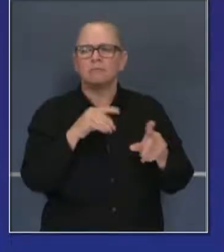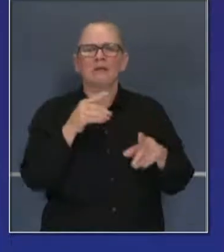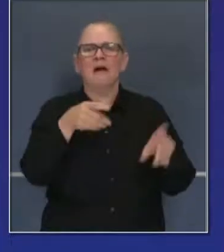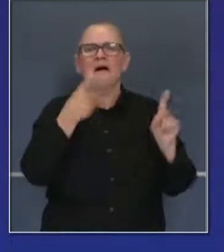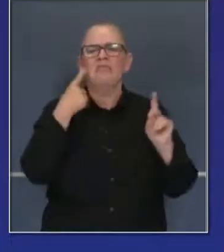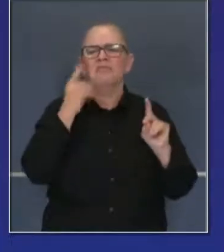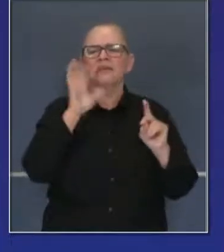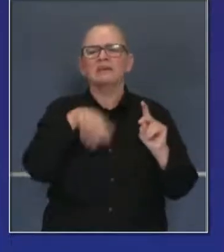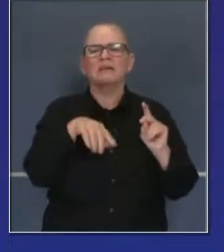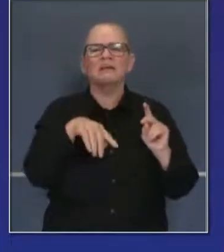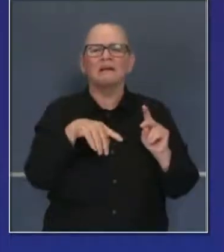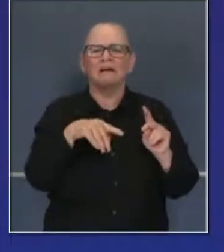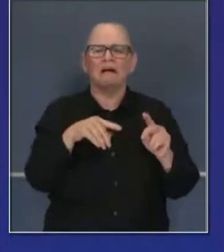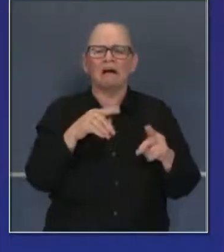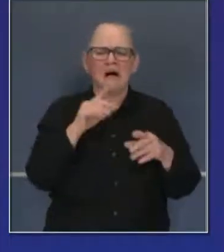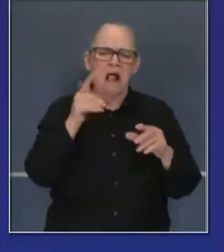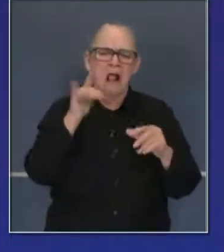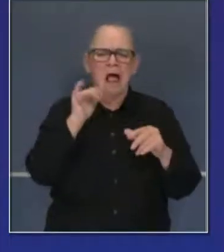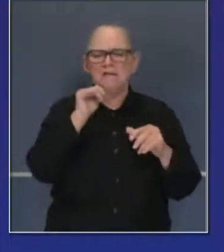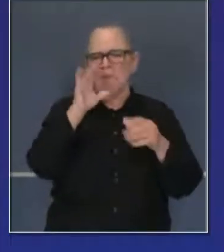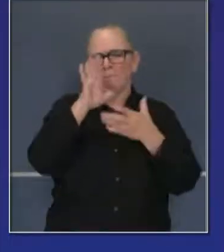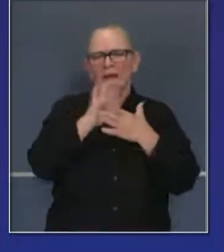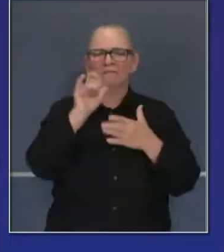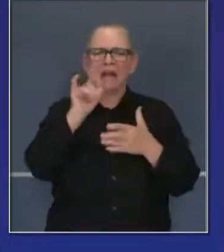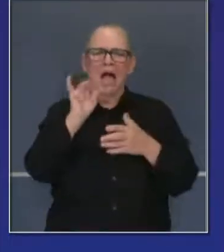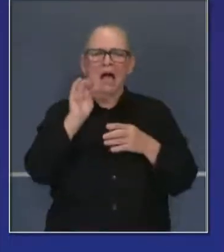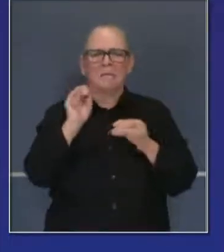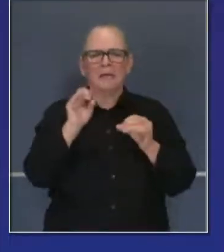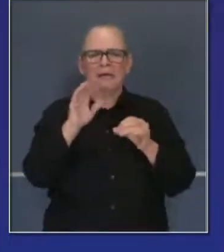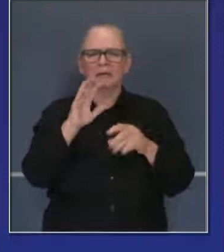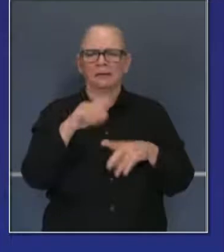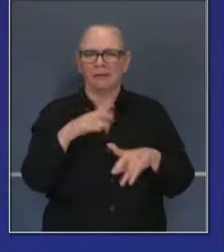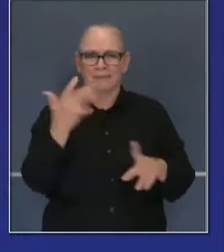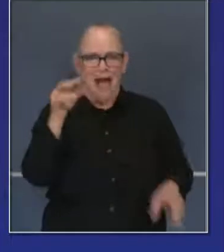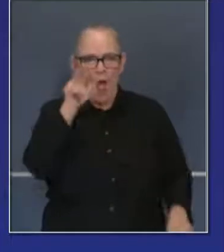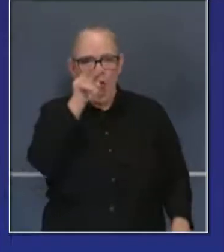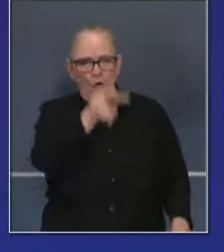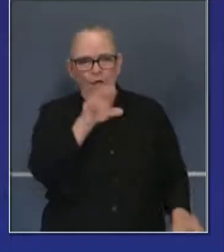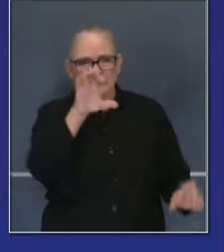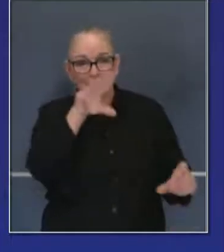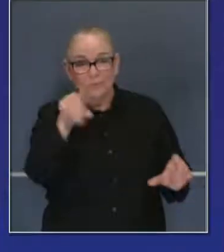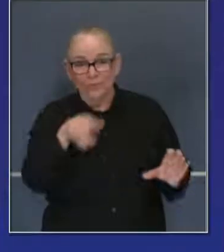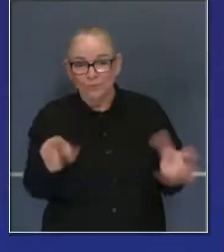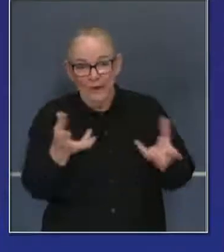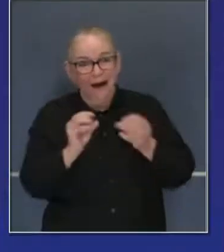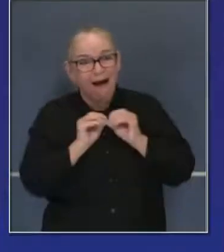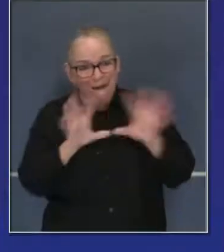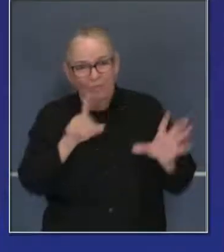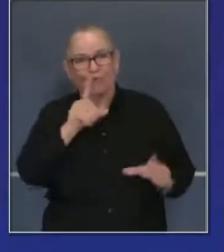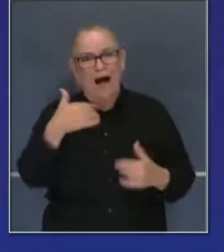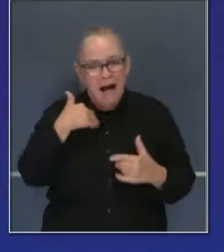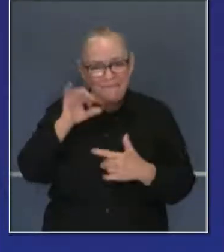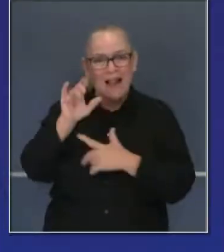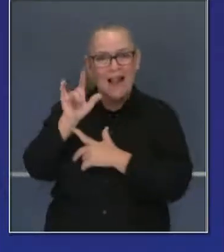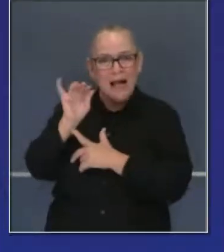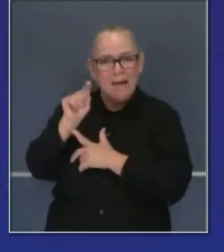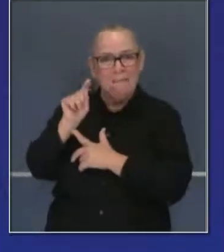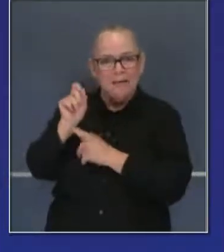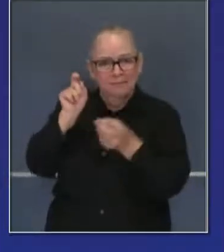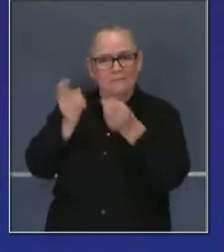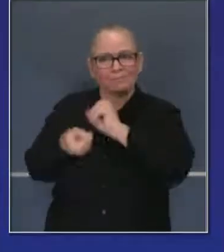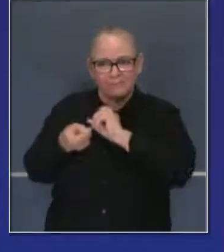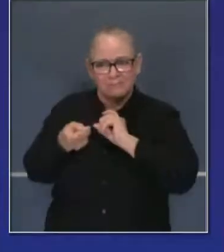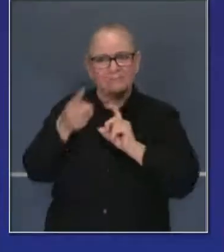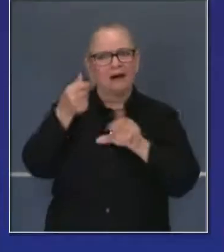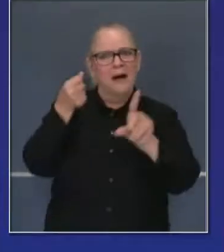change, just consider the CZU complex. This is what they refer to as a fire that has